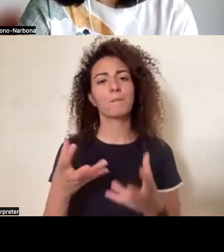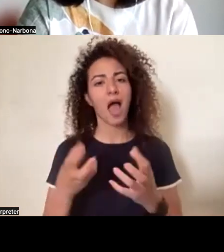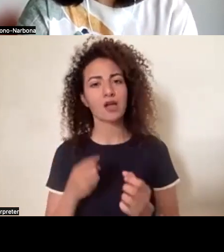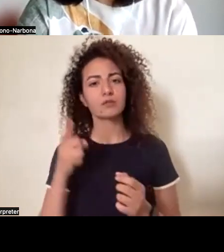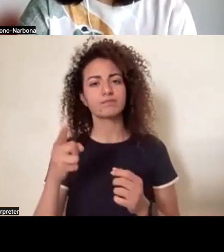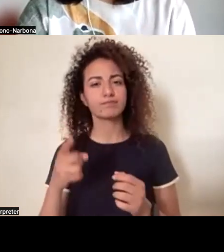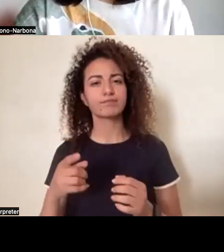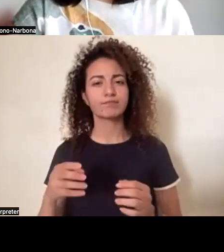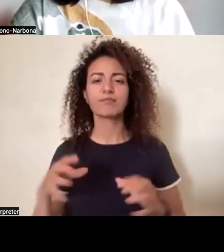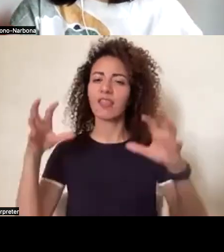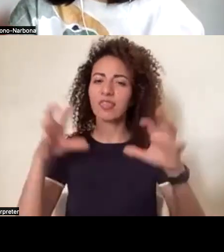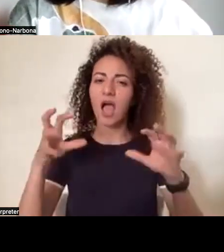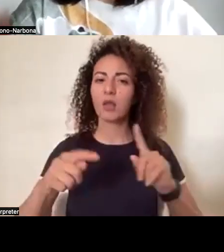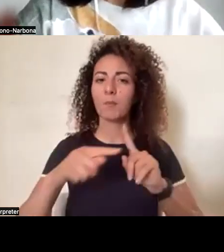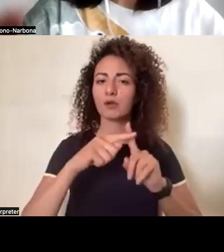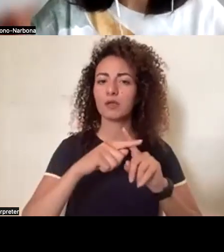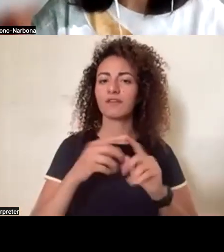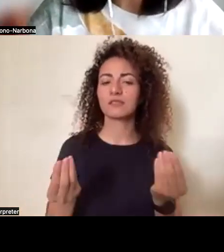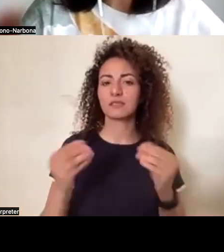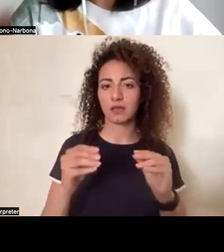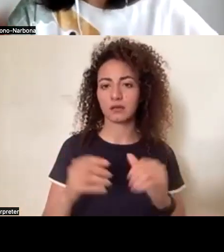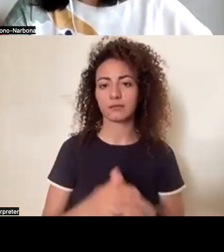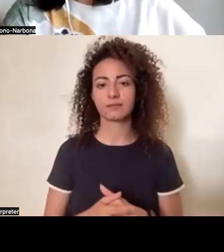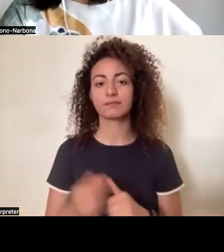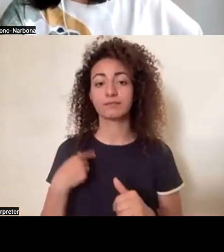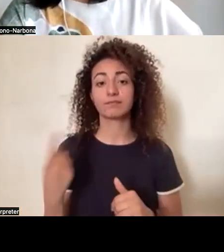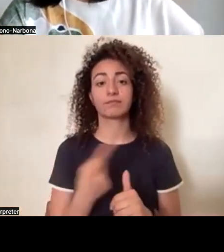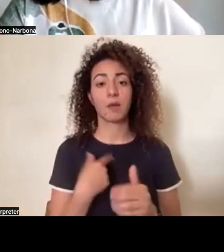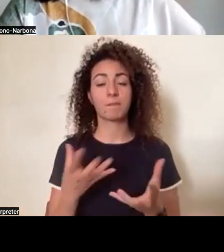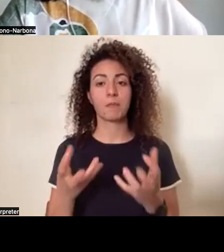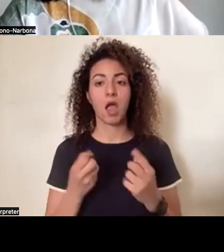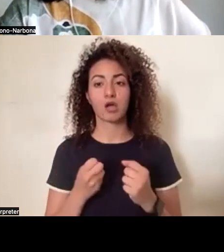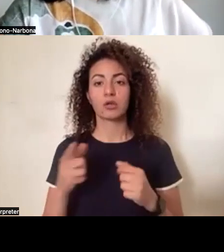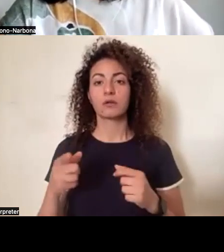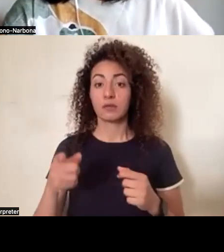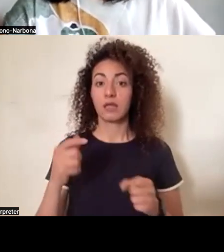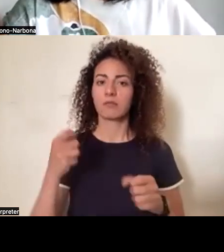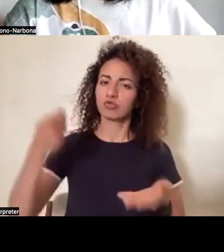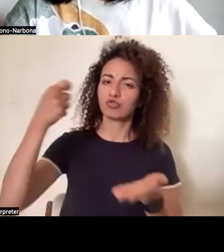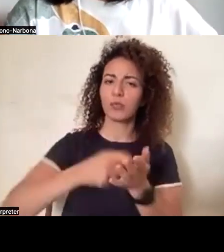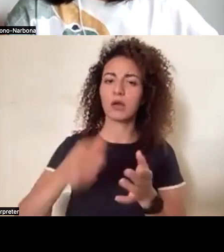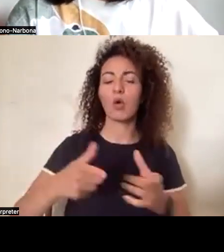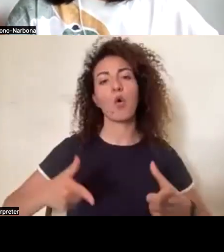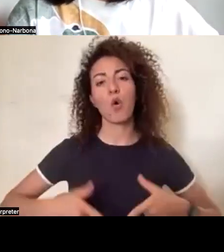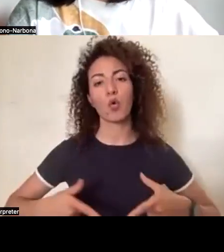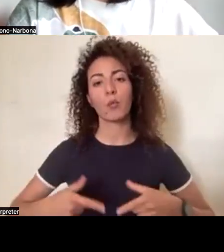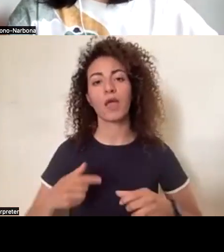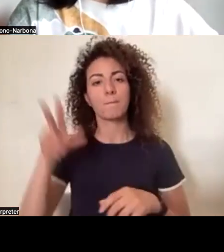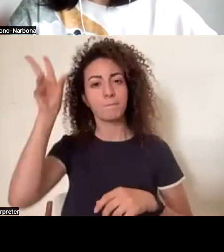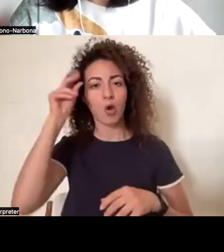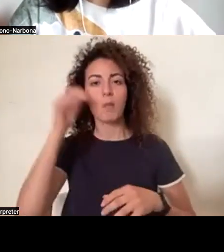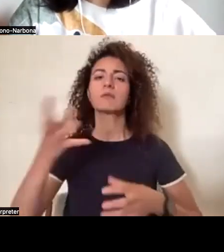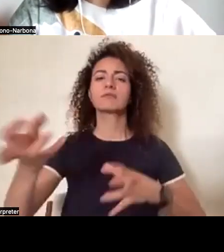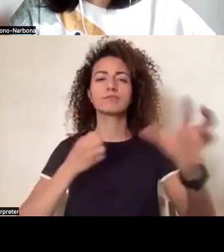this positive conditionality. We do need you to help the government take all of these, I mean, all of this data to build